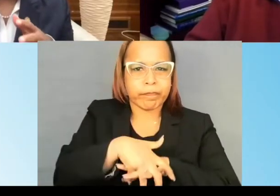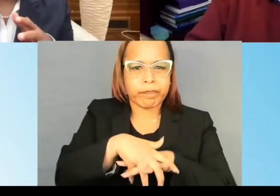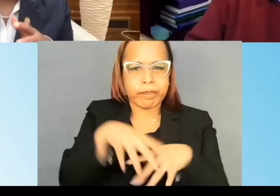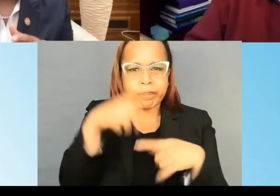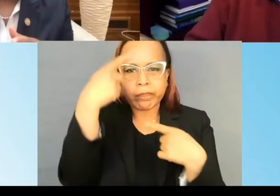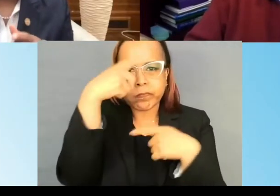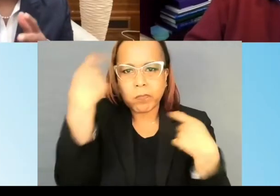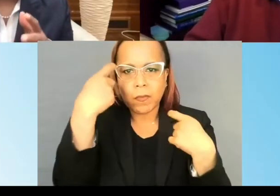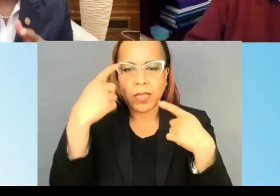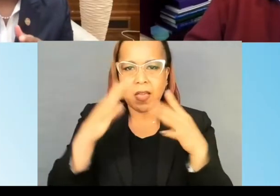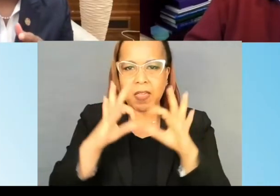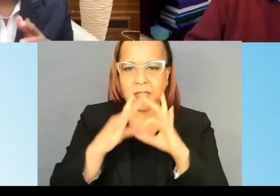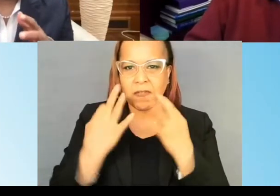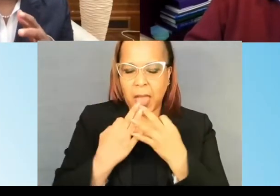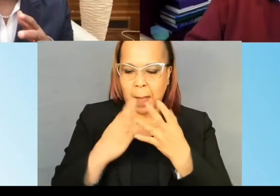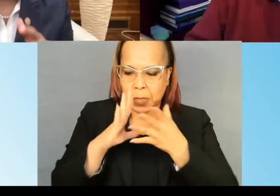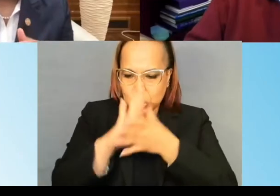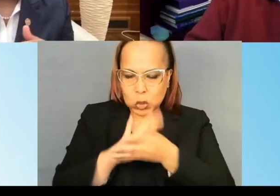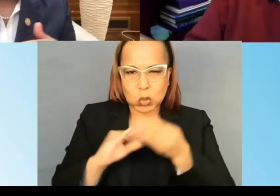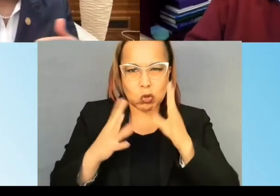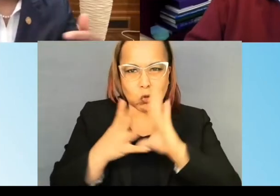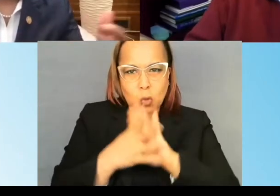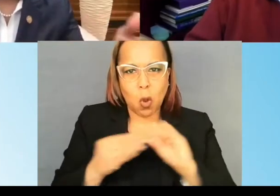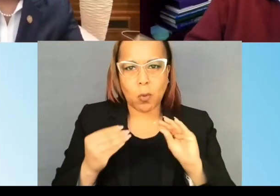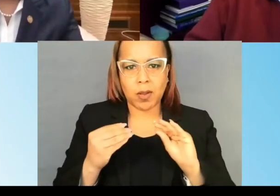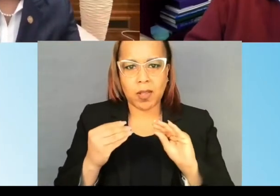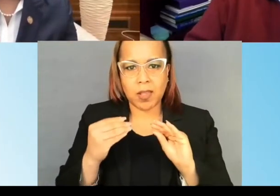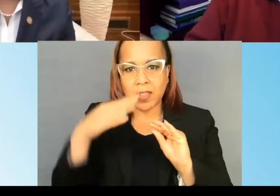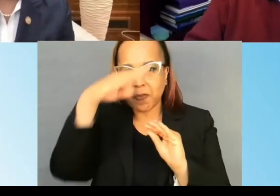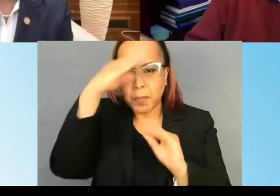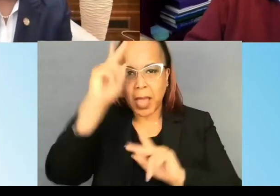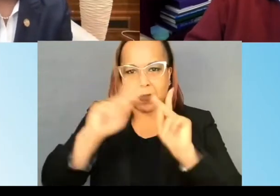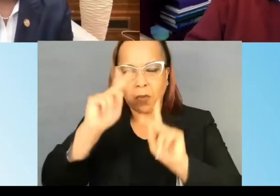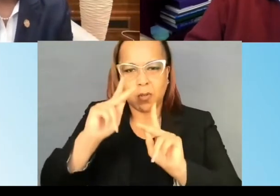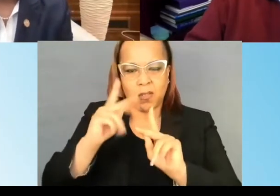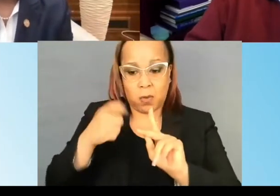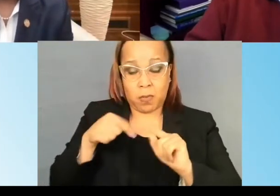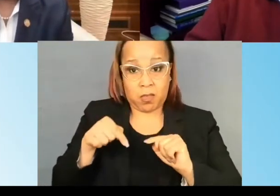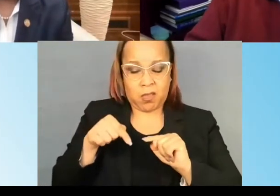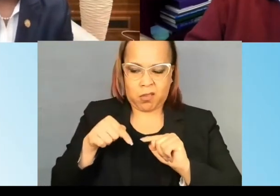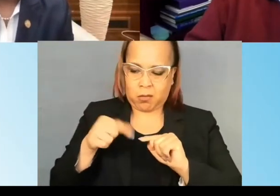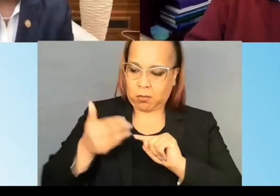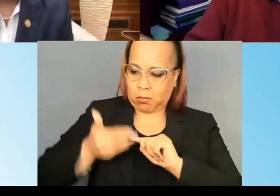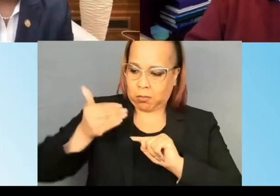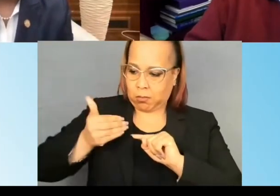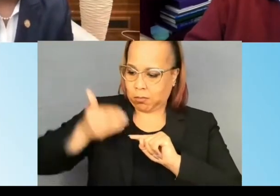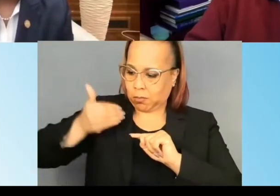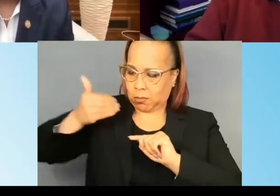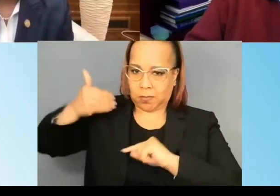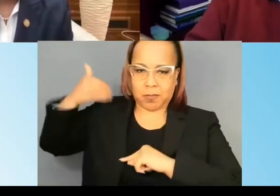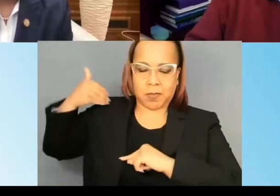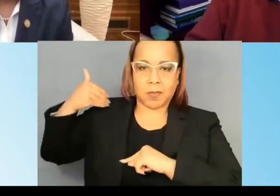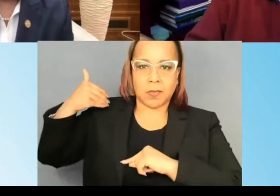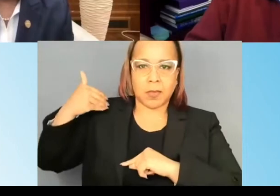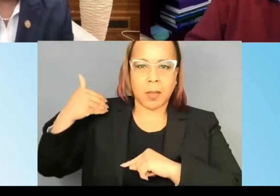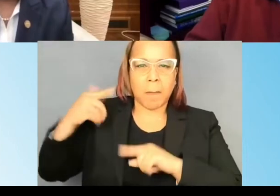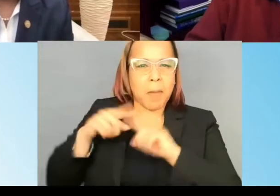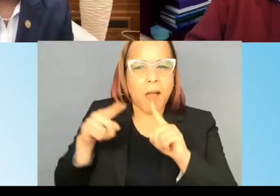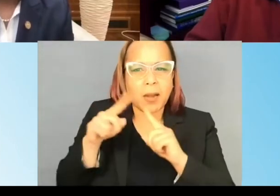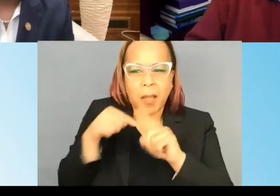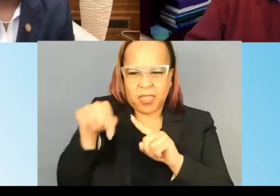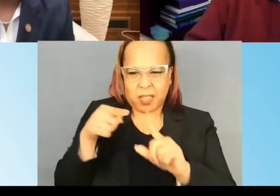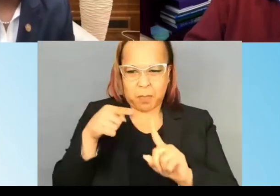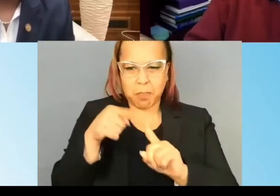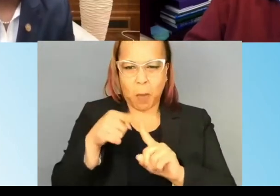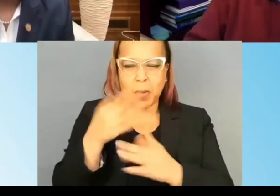family stories and lore of black folks going back multiple generations. And it was something about this moment, you